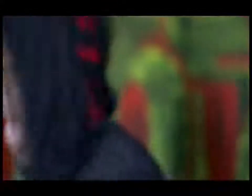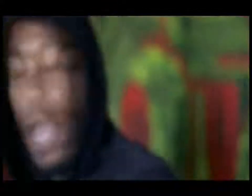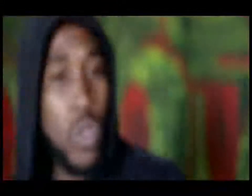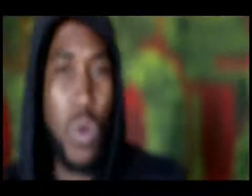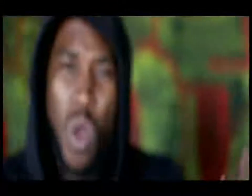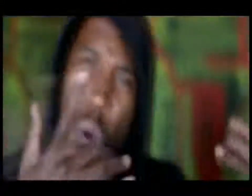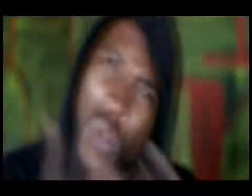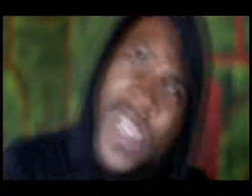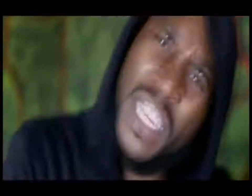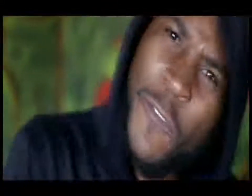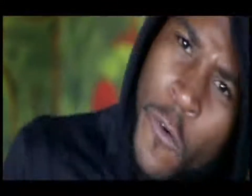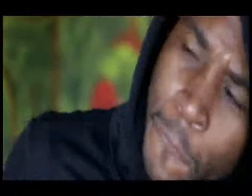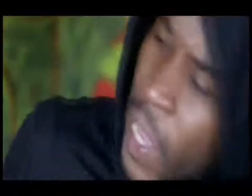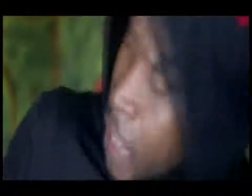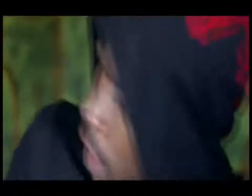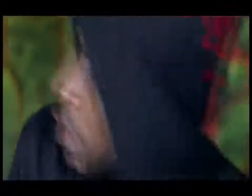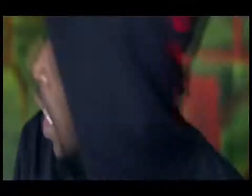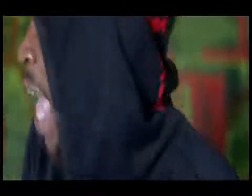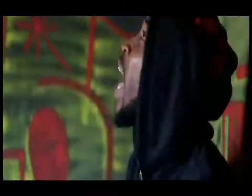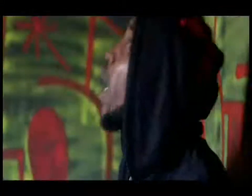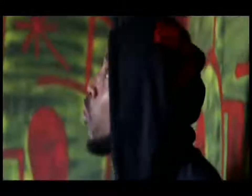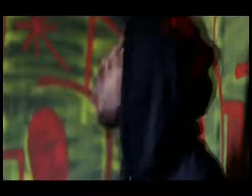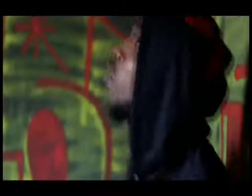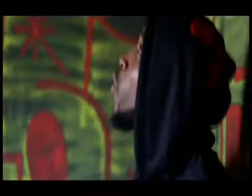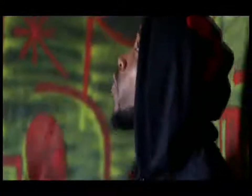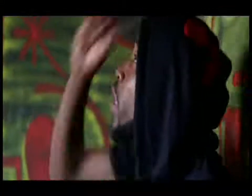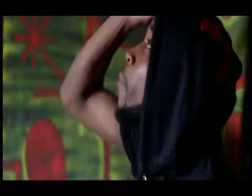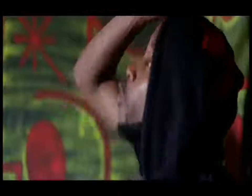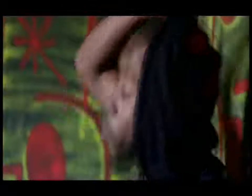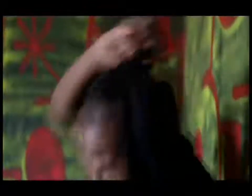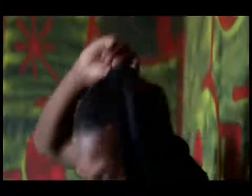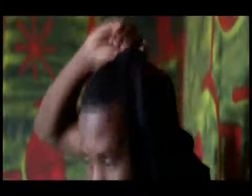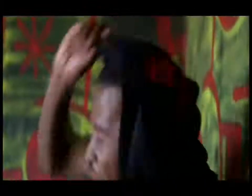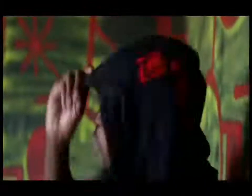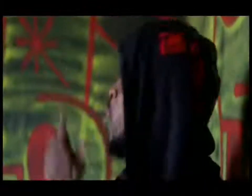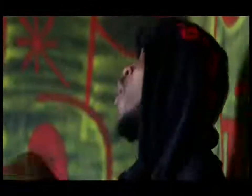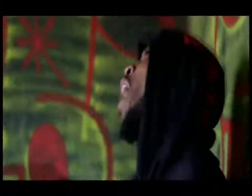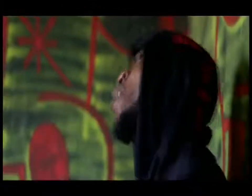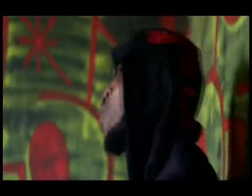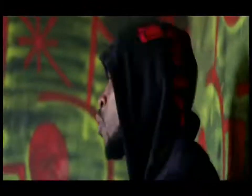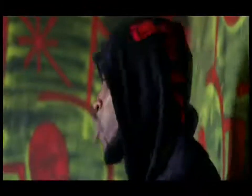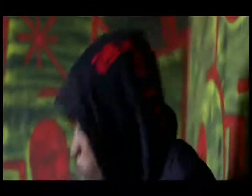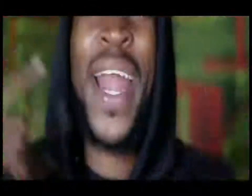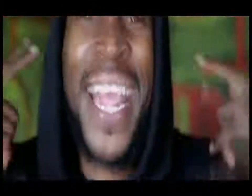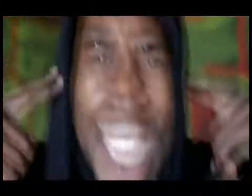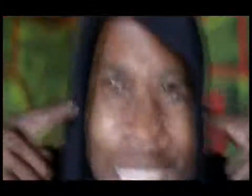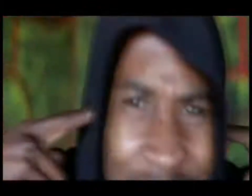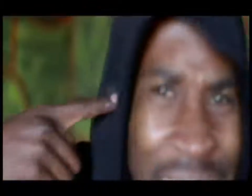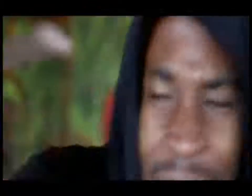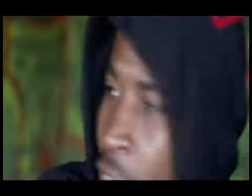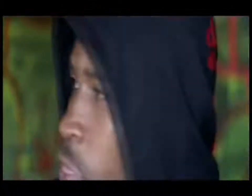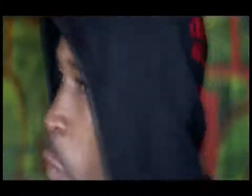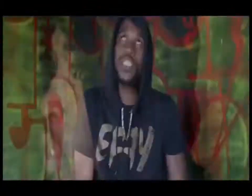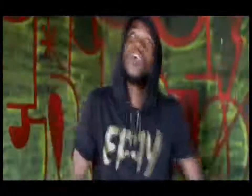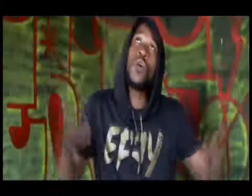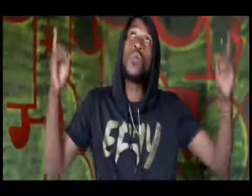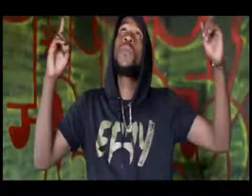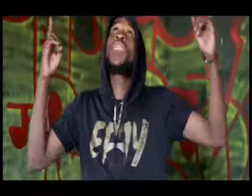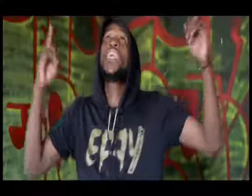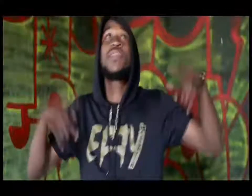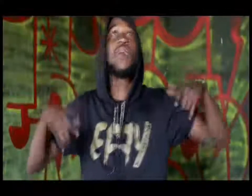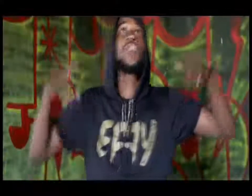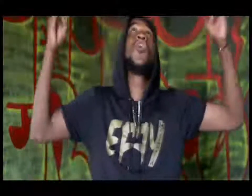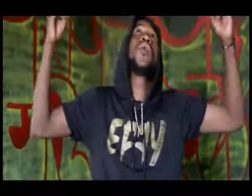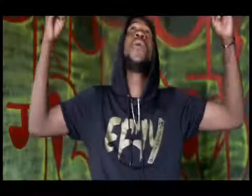greatness. How do you know all the different faces? How do you know the amount of my hair? How do you know what I needed to hear? No